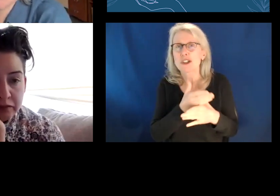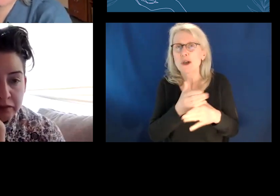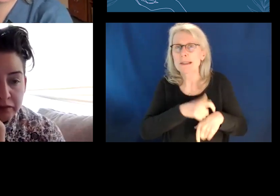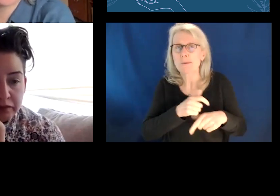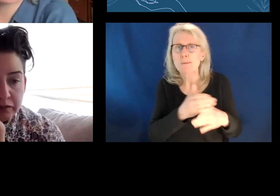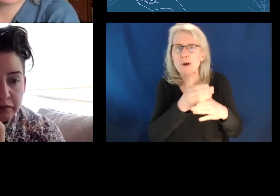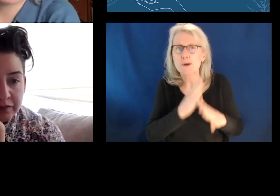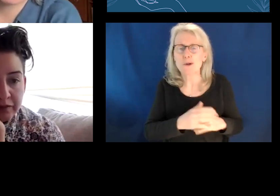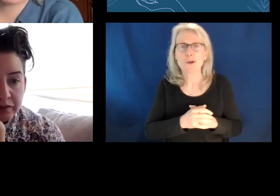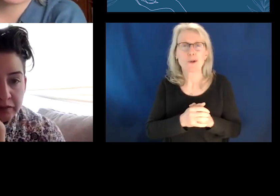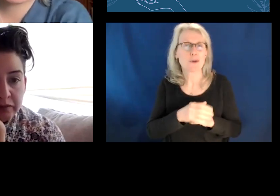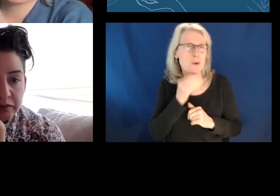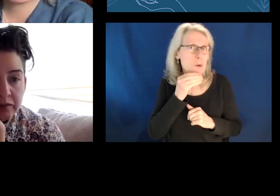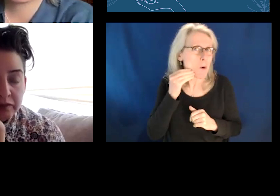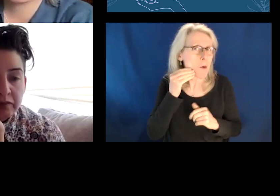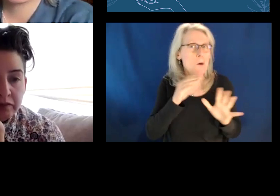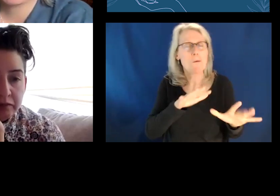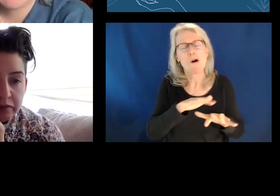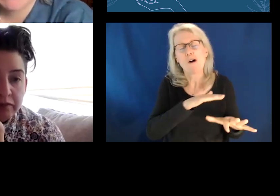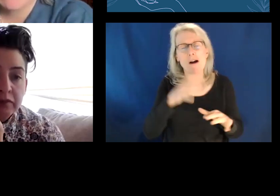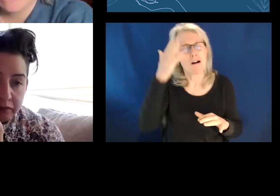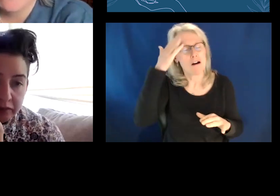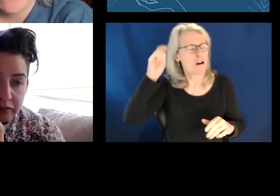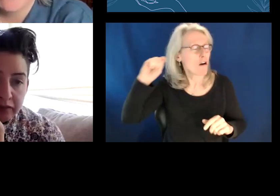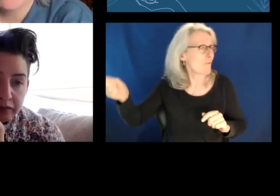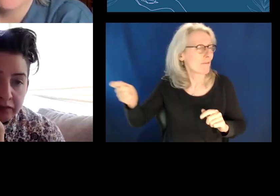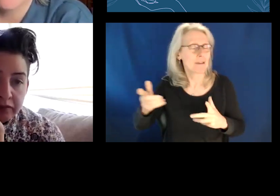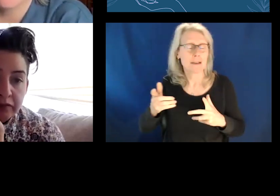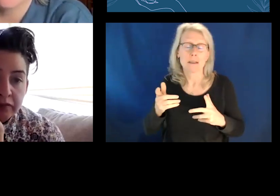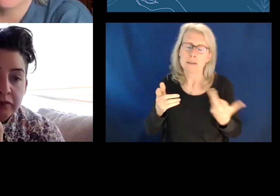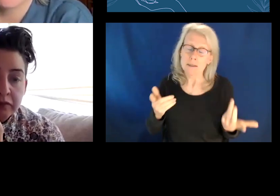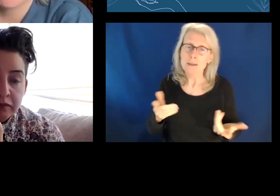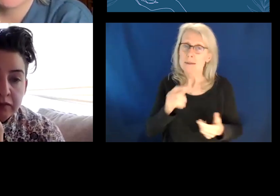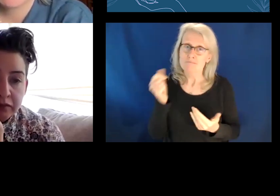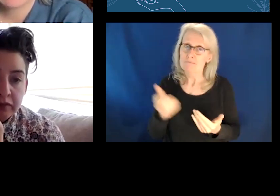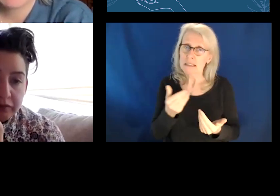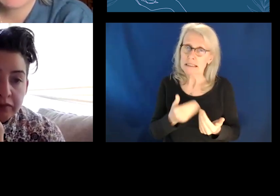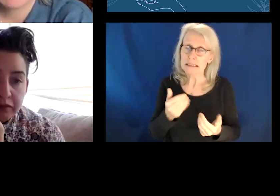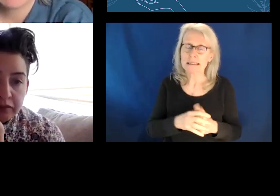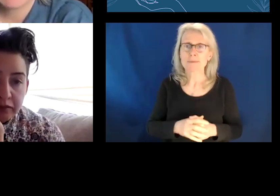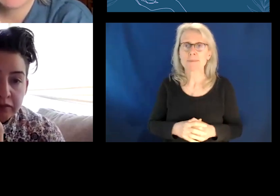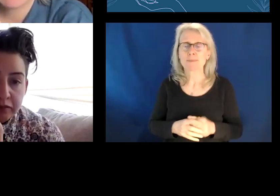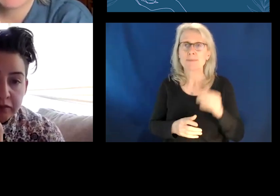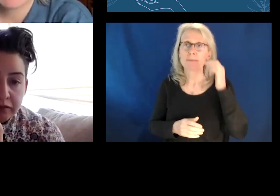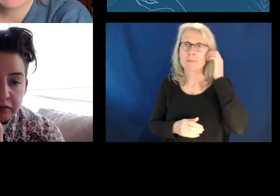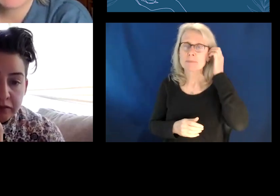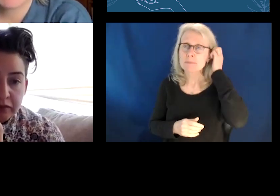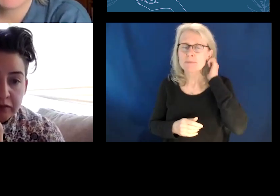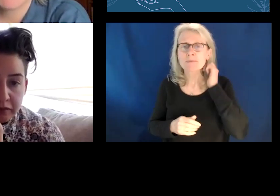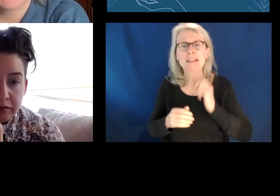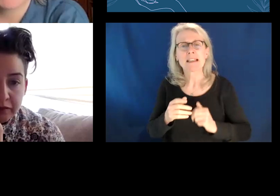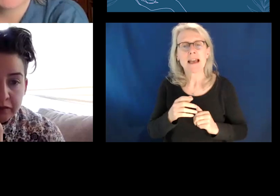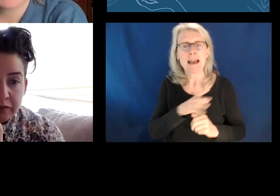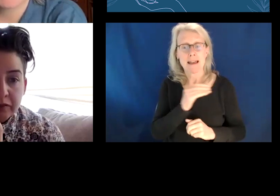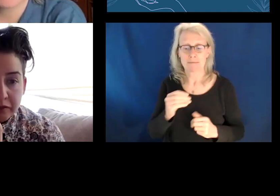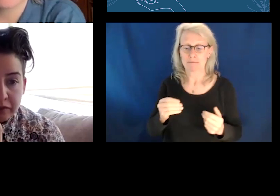brain. And that was not easy, but I'm getting much better at it. And so, or also just having boundaries around like, it's the